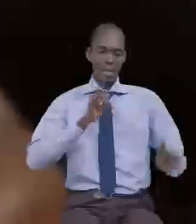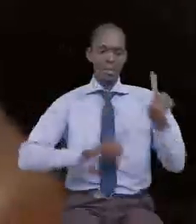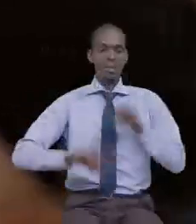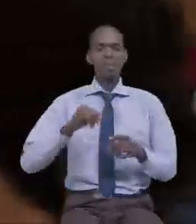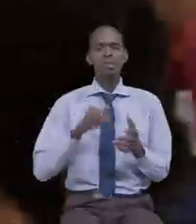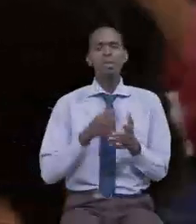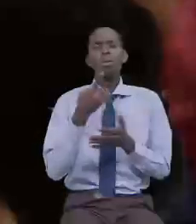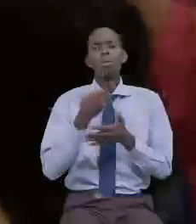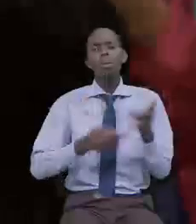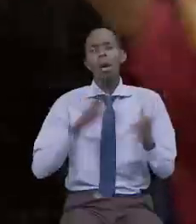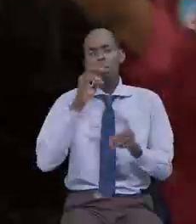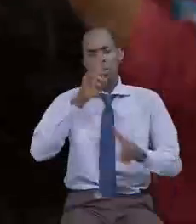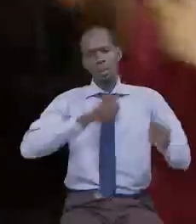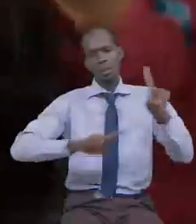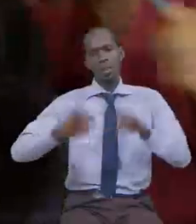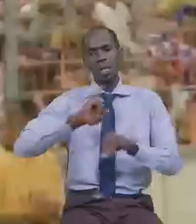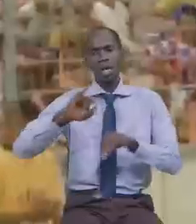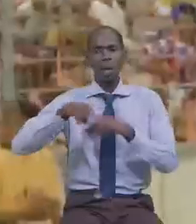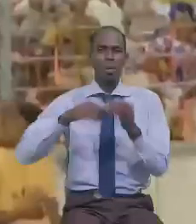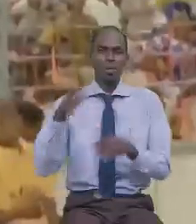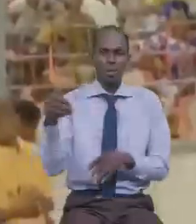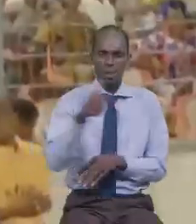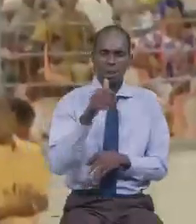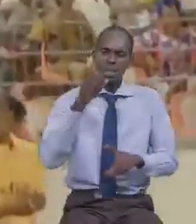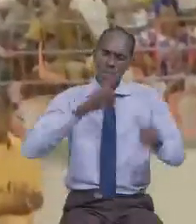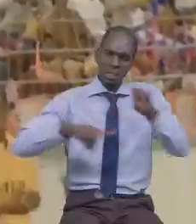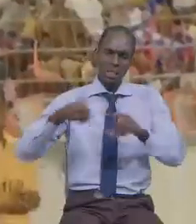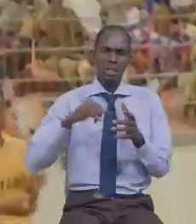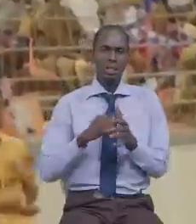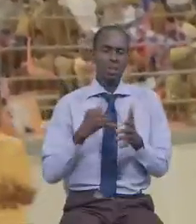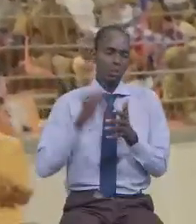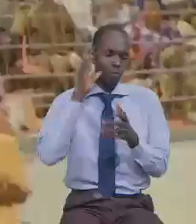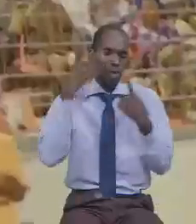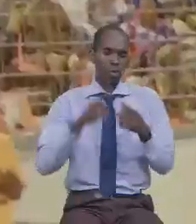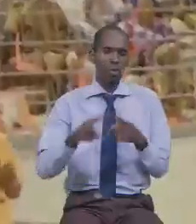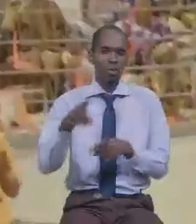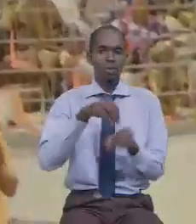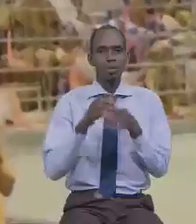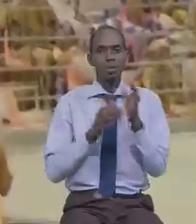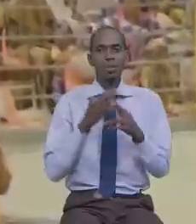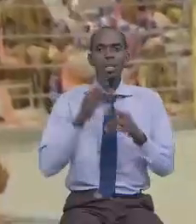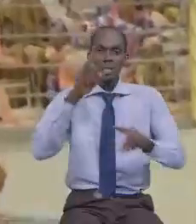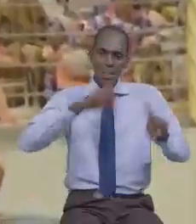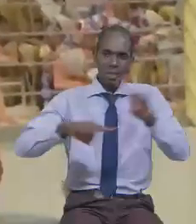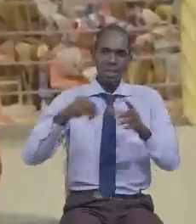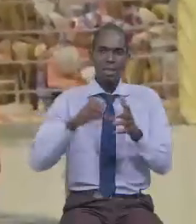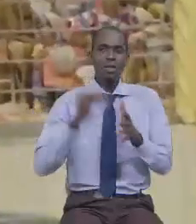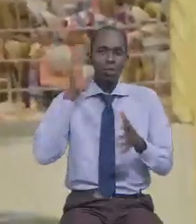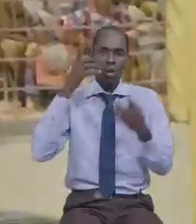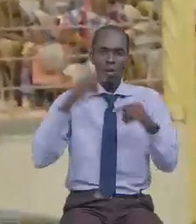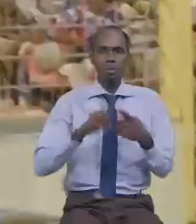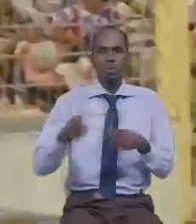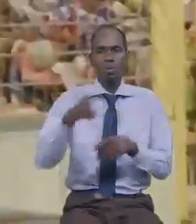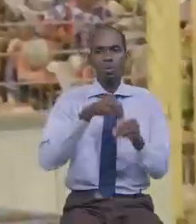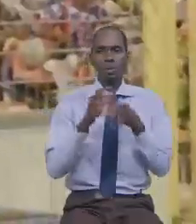saying about yourself? Say it, it will happen. Say it will happen. Say it